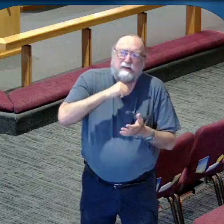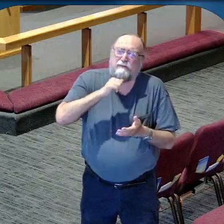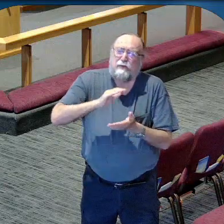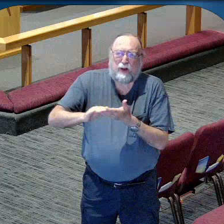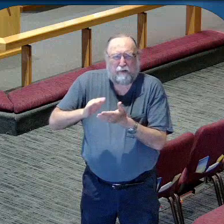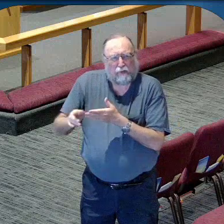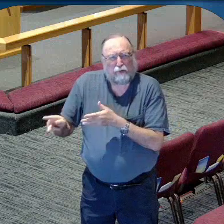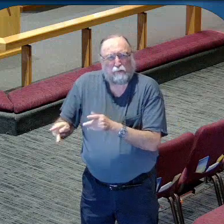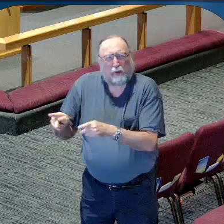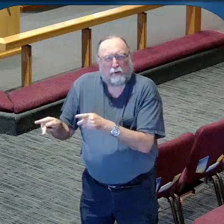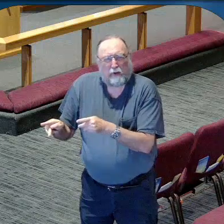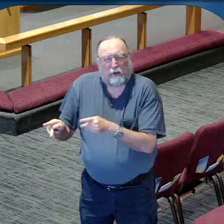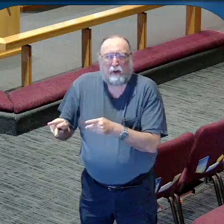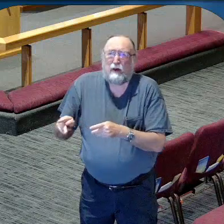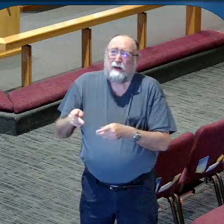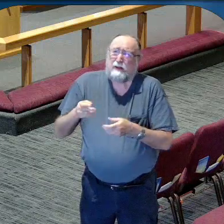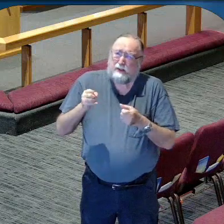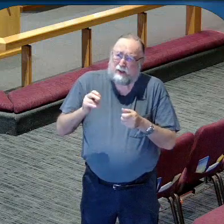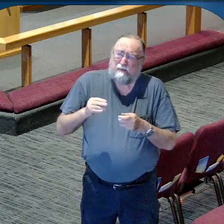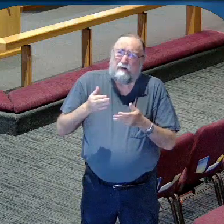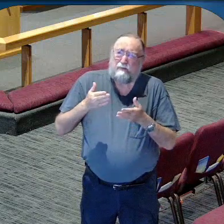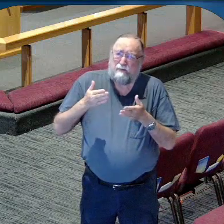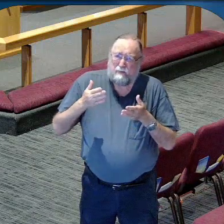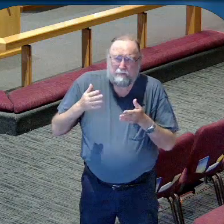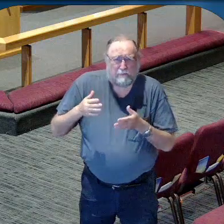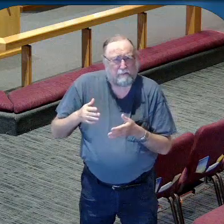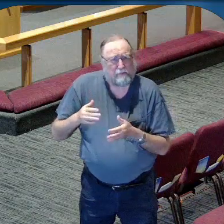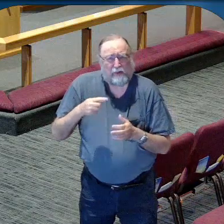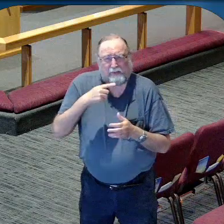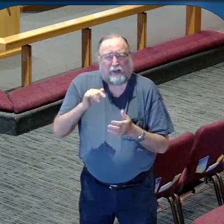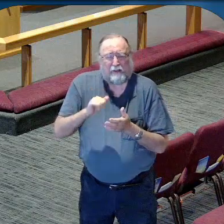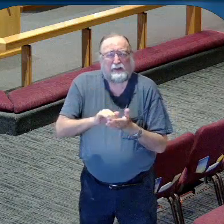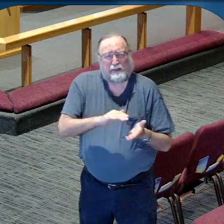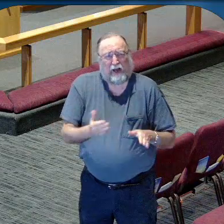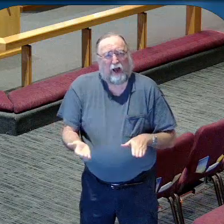them. And when he had said this, he fell asleep.